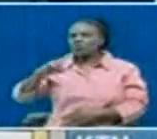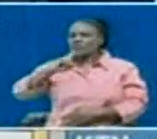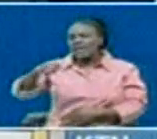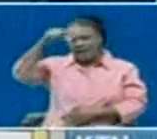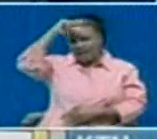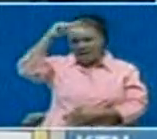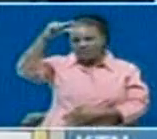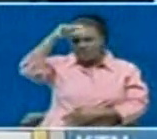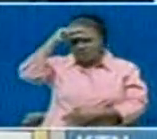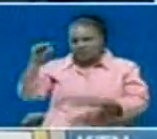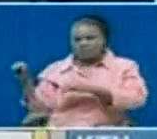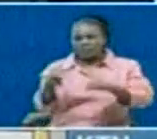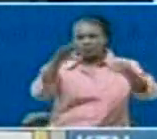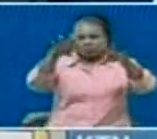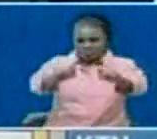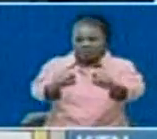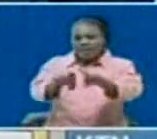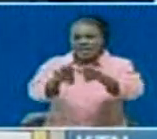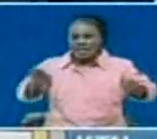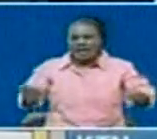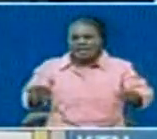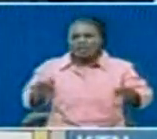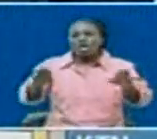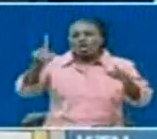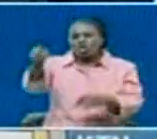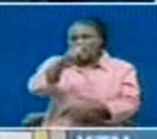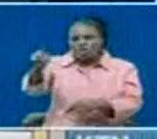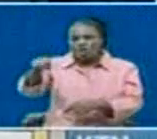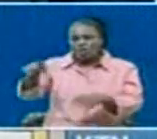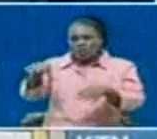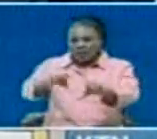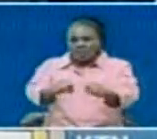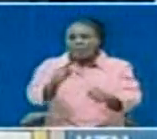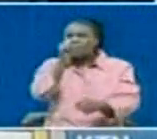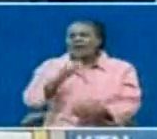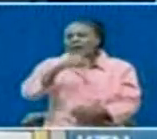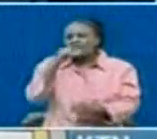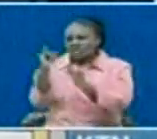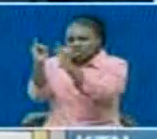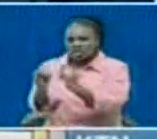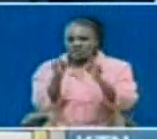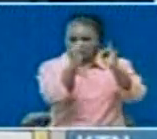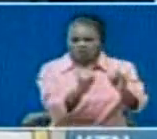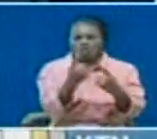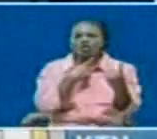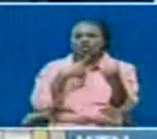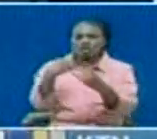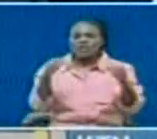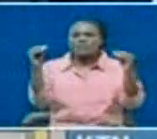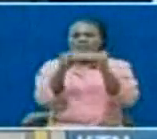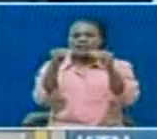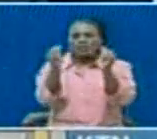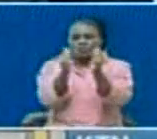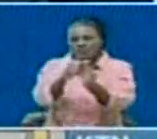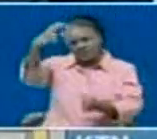government is moving to repossess public land illegally allocated to some 22 private individuals. Speaking after meeting with